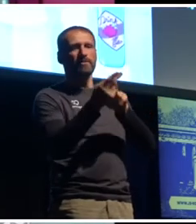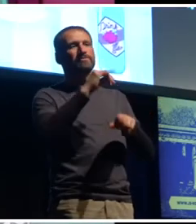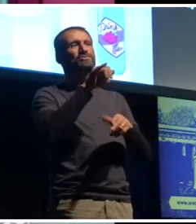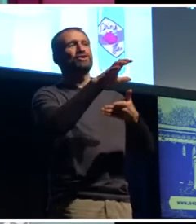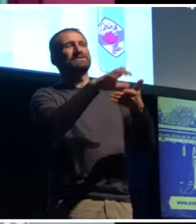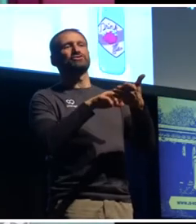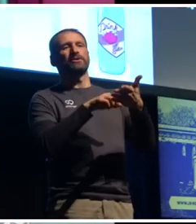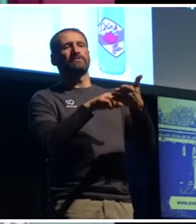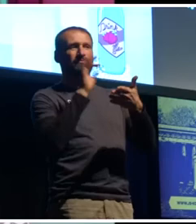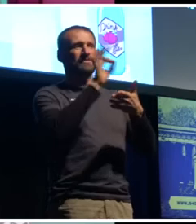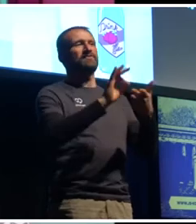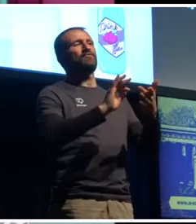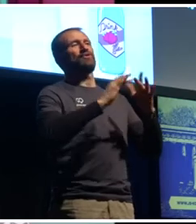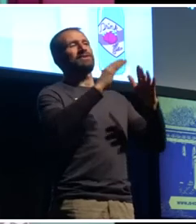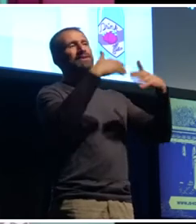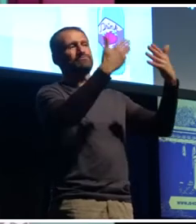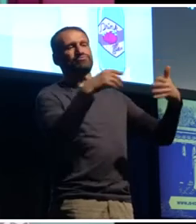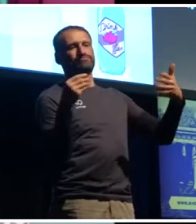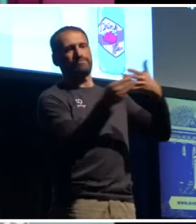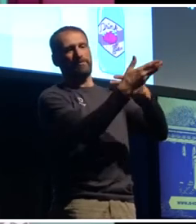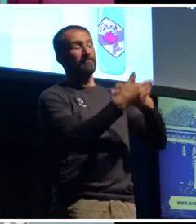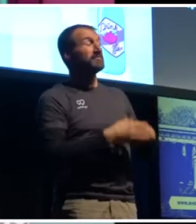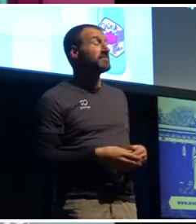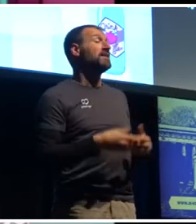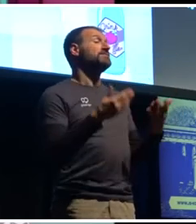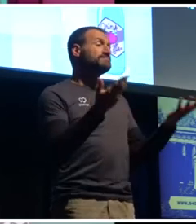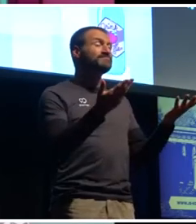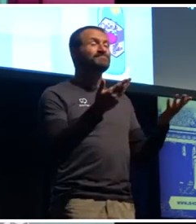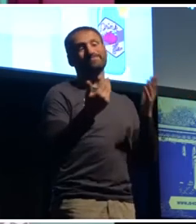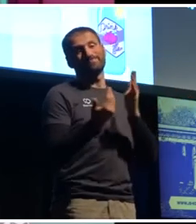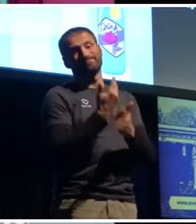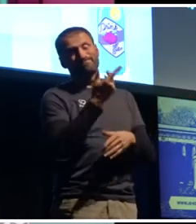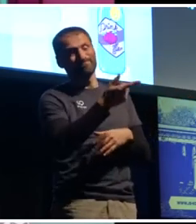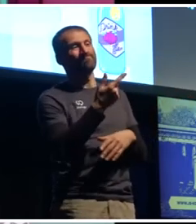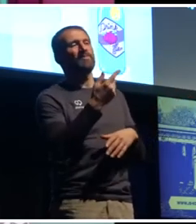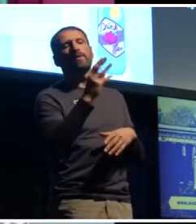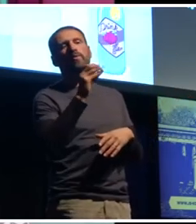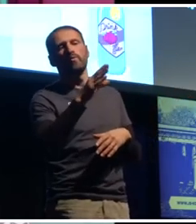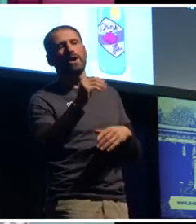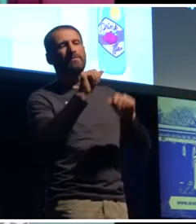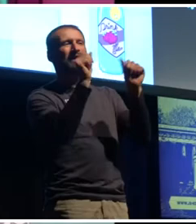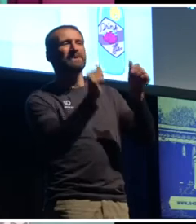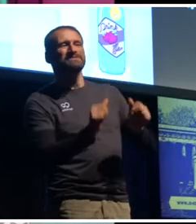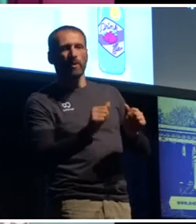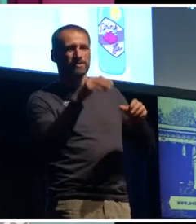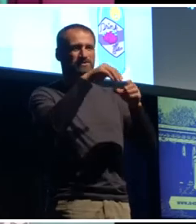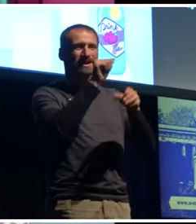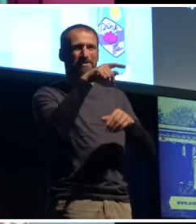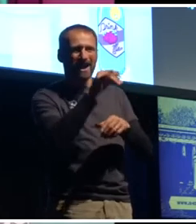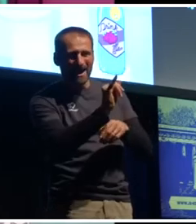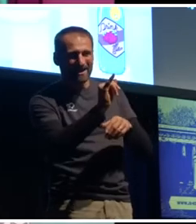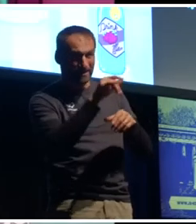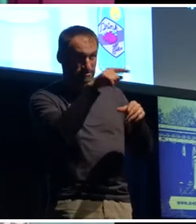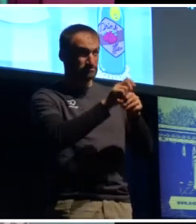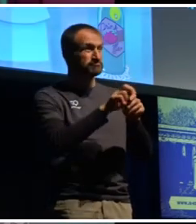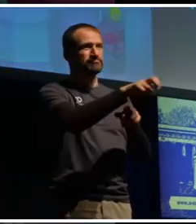got the sudden demand for these new APIs is resulting in things like the Web Animations API, which opens up the browser's rendering engine to